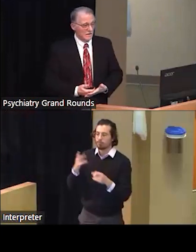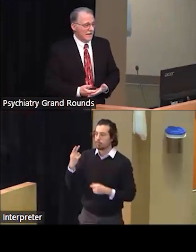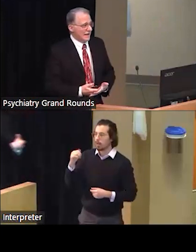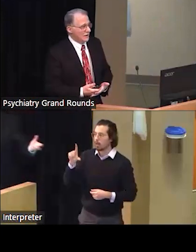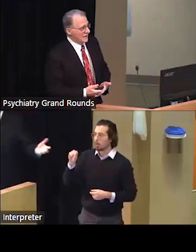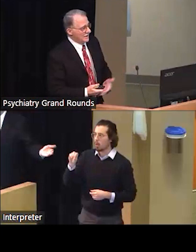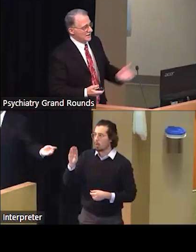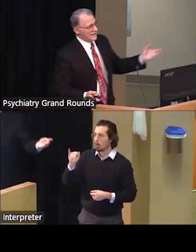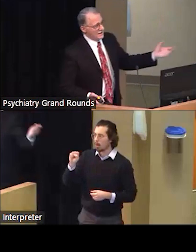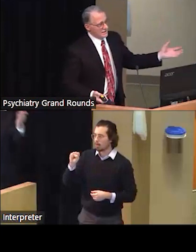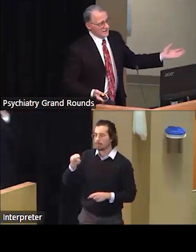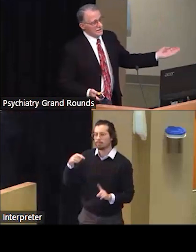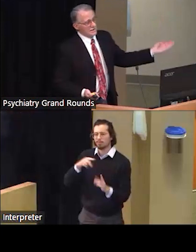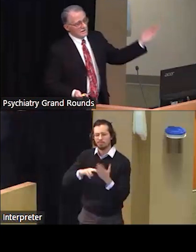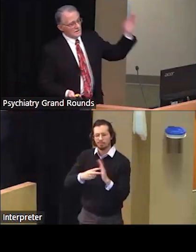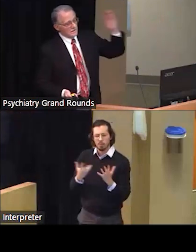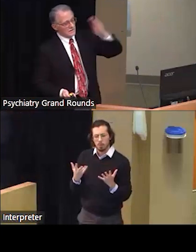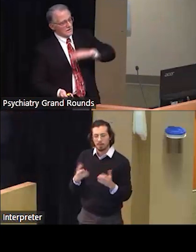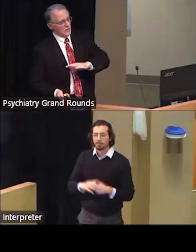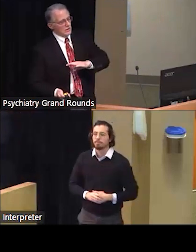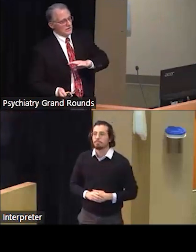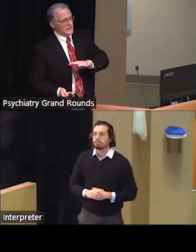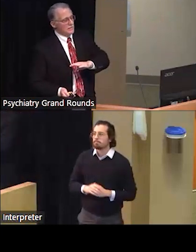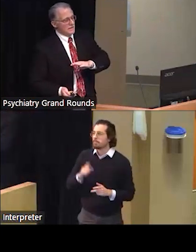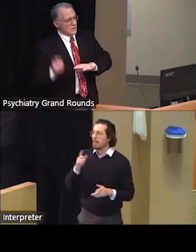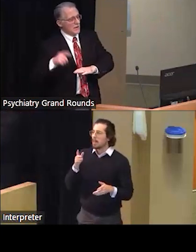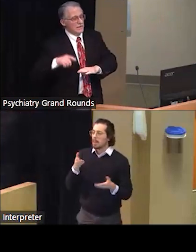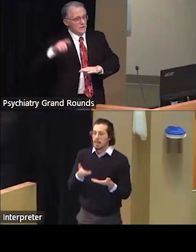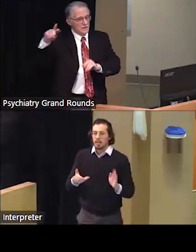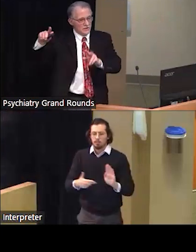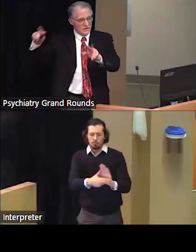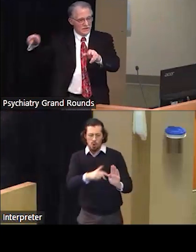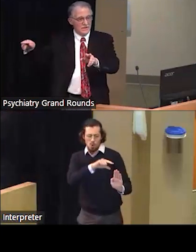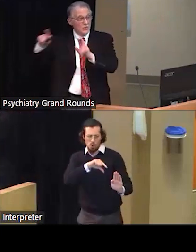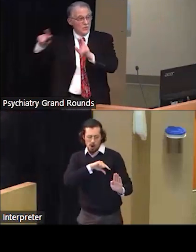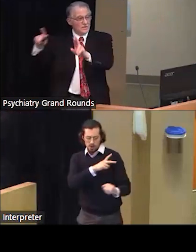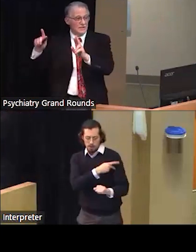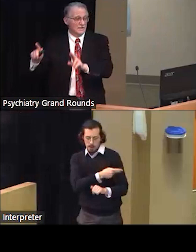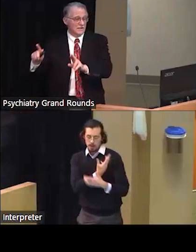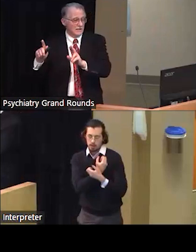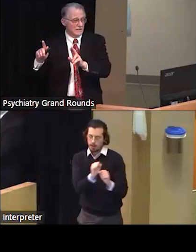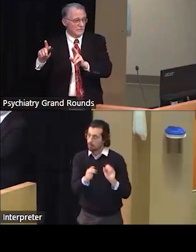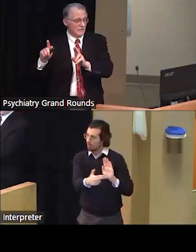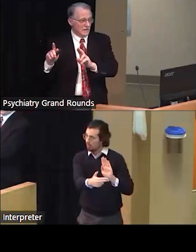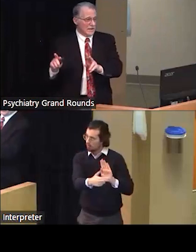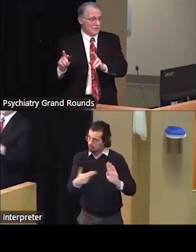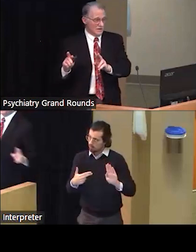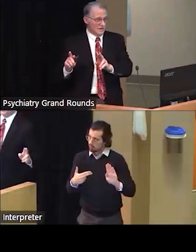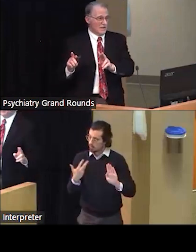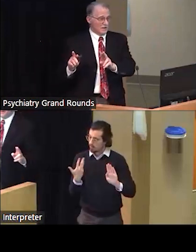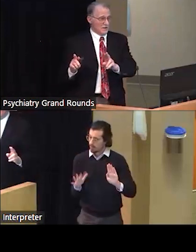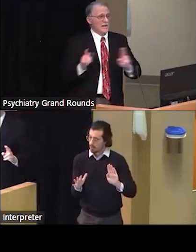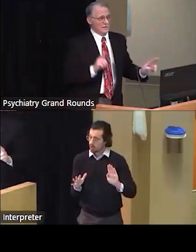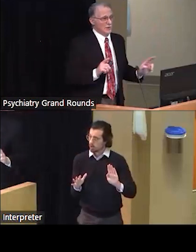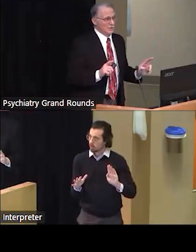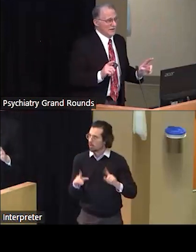bias. Halo bias, a lot of things get deemed as quality or patient safety. Once that label is